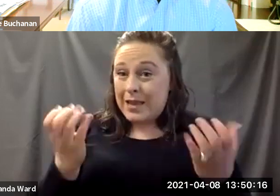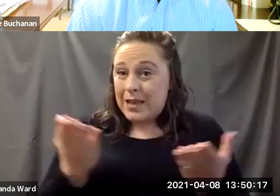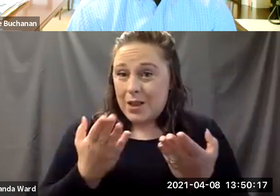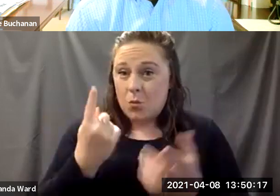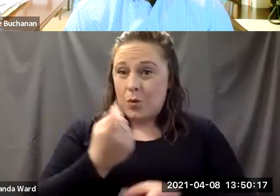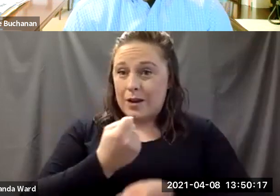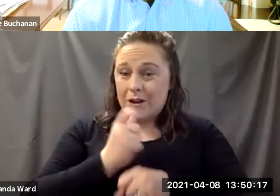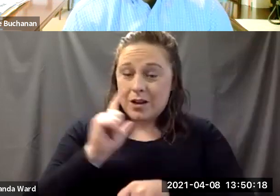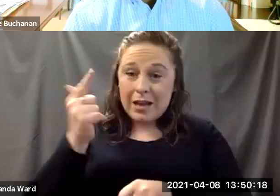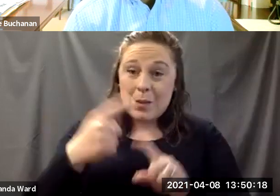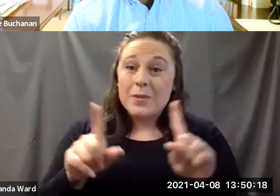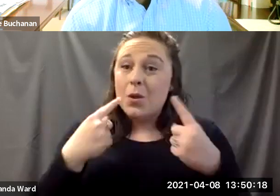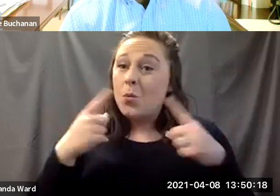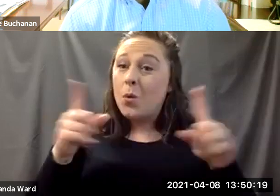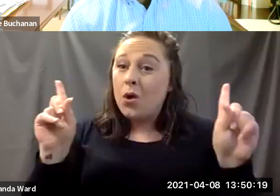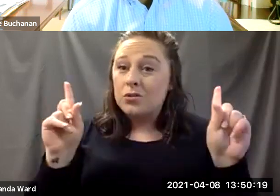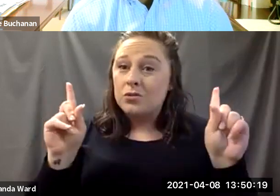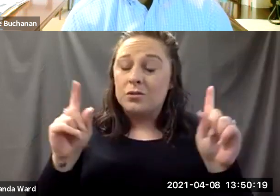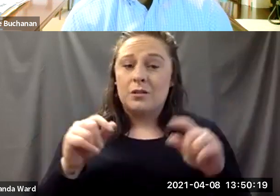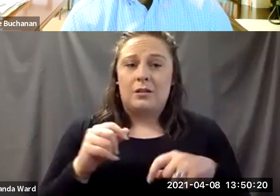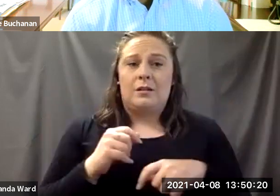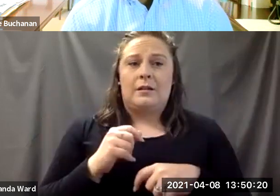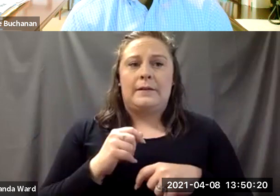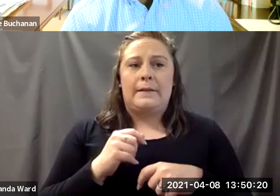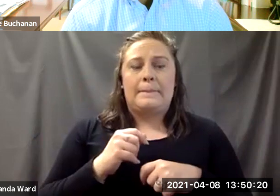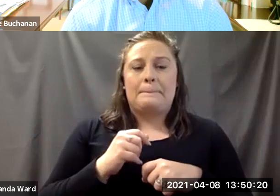quite frankly. It absolutely worked.